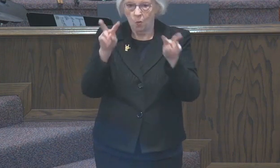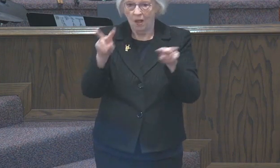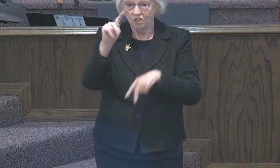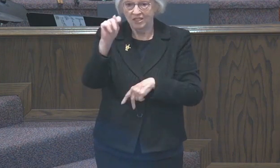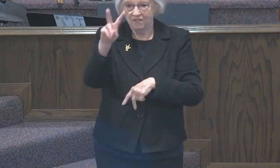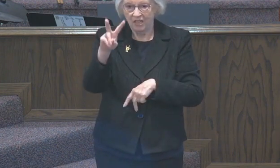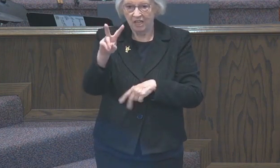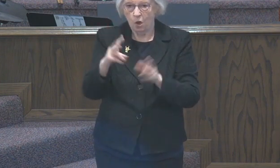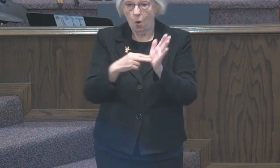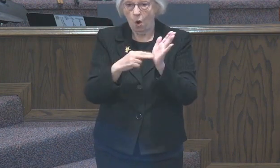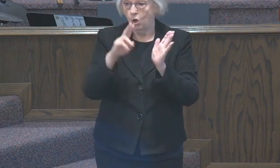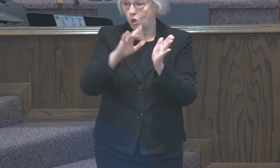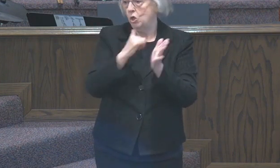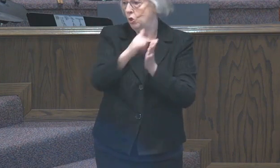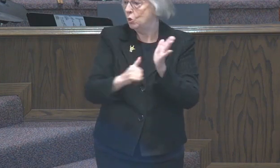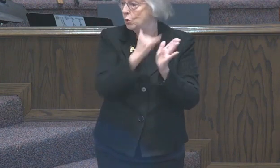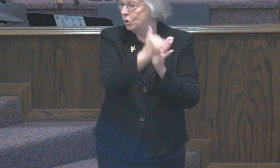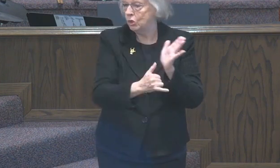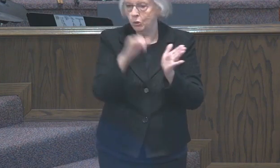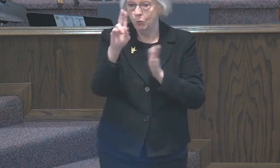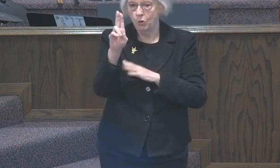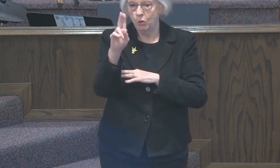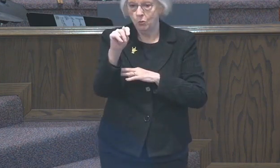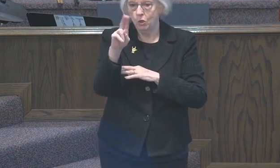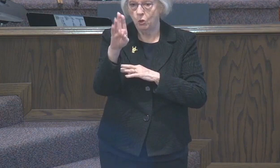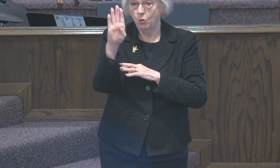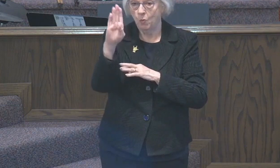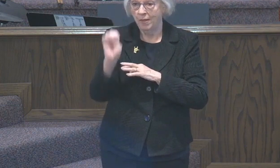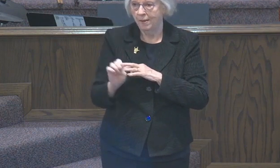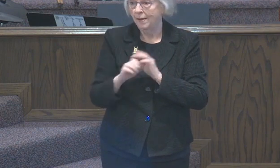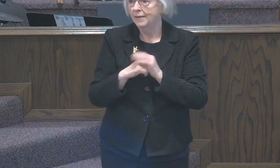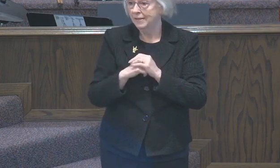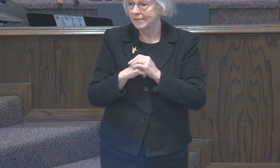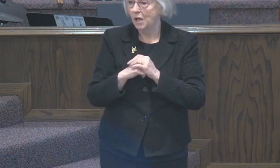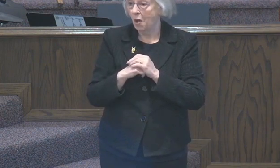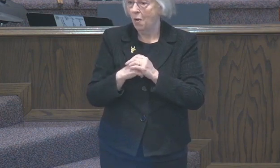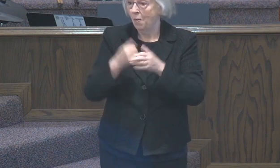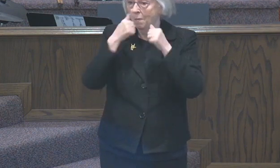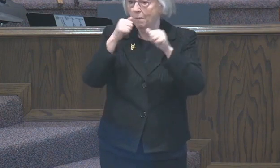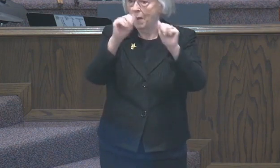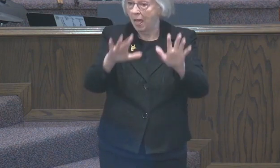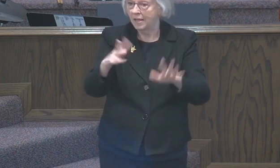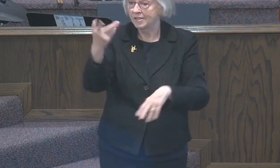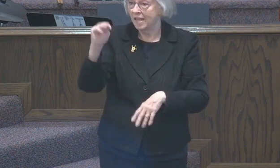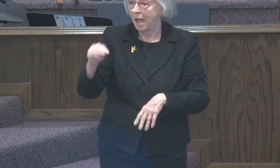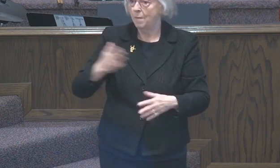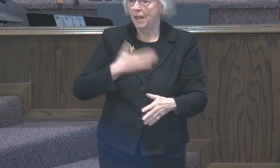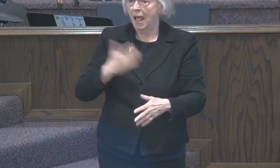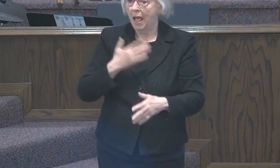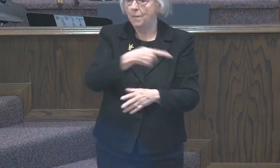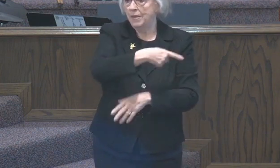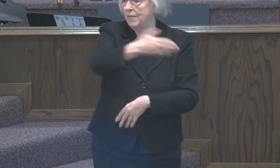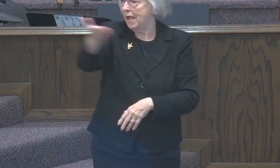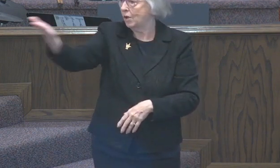and I thank you for that. And I know others do as well, and I thank you for your continued prayers for me, all right, and